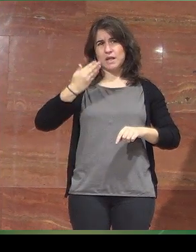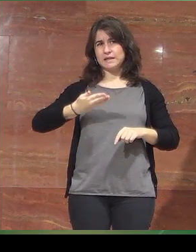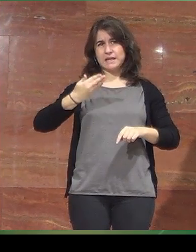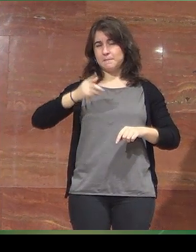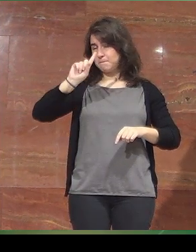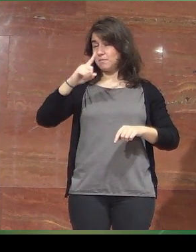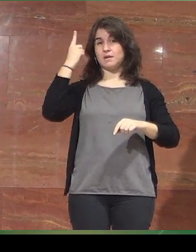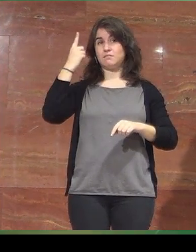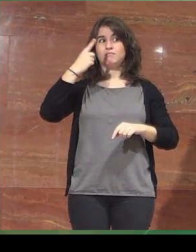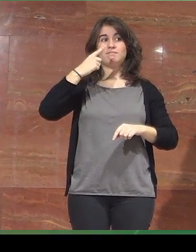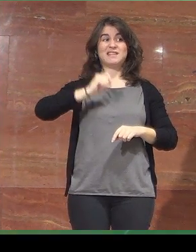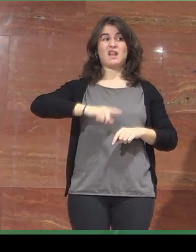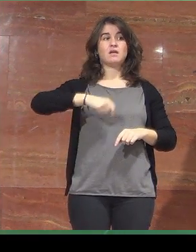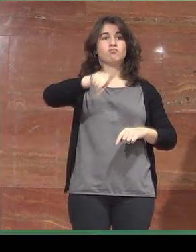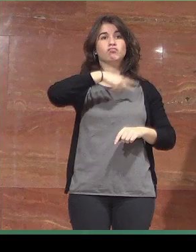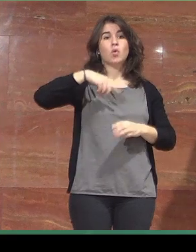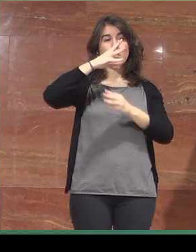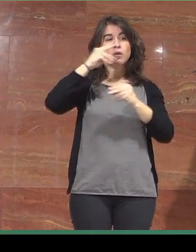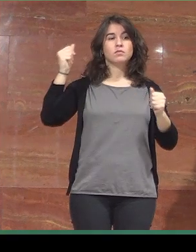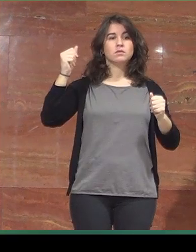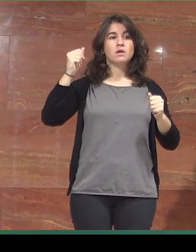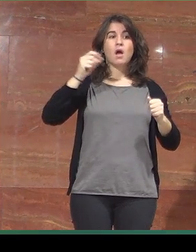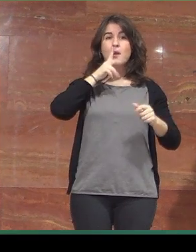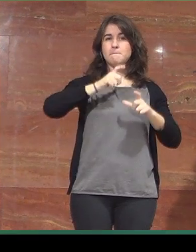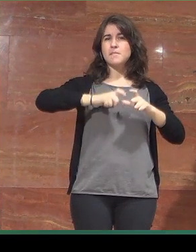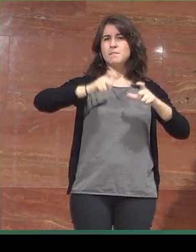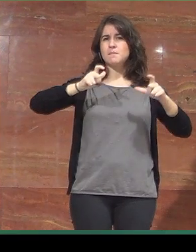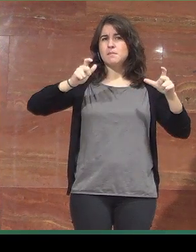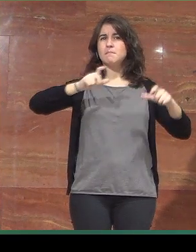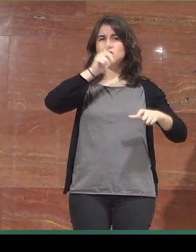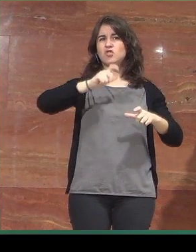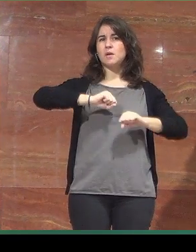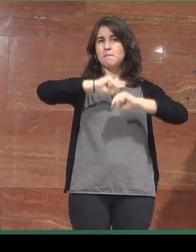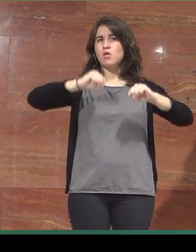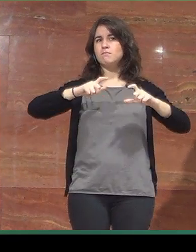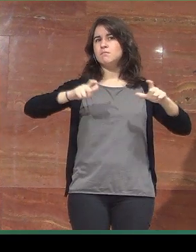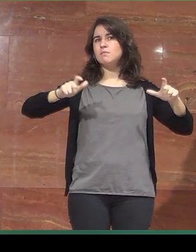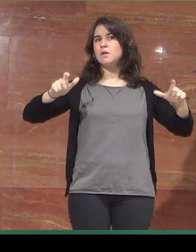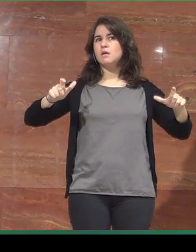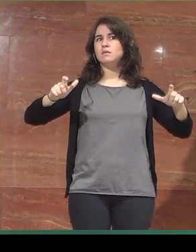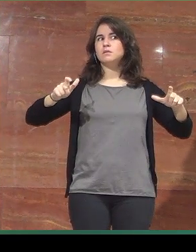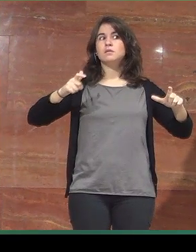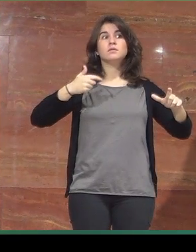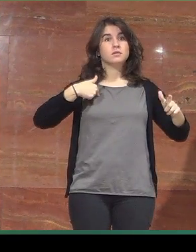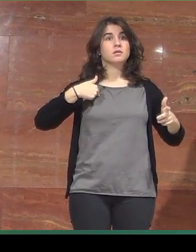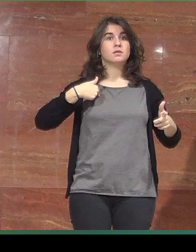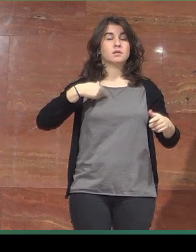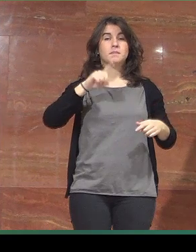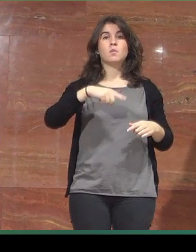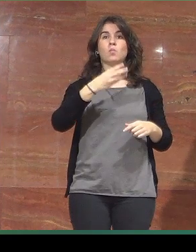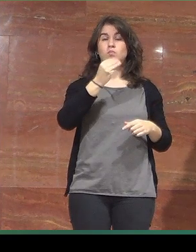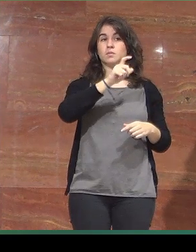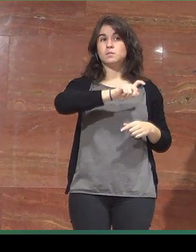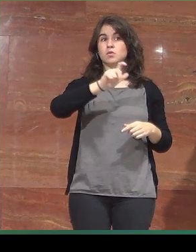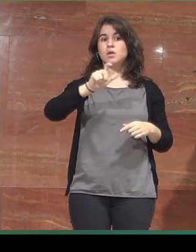more older people in our populations, we have more and more people for whom travelling is stressful and